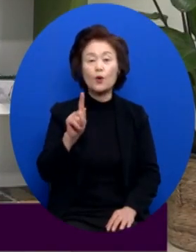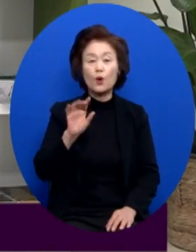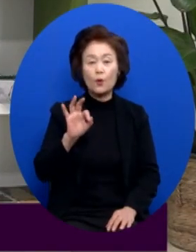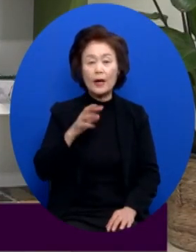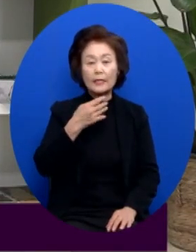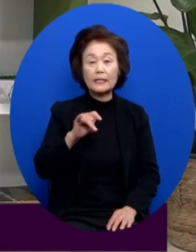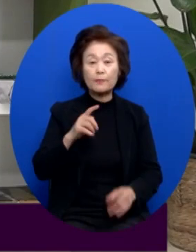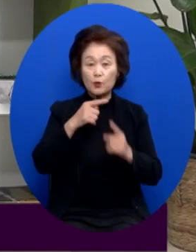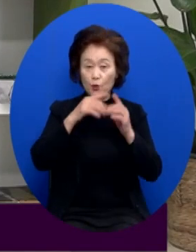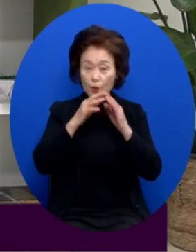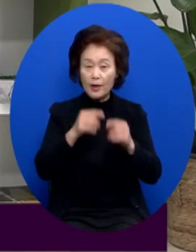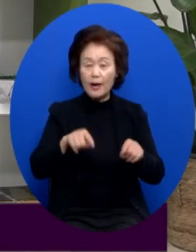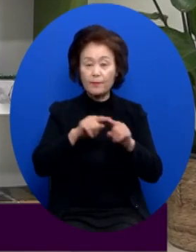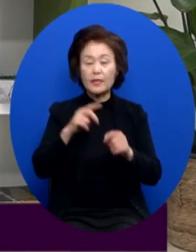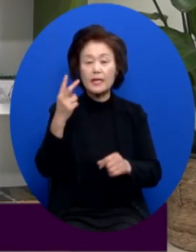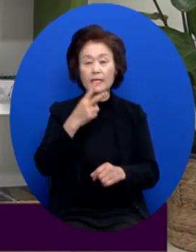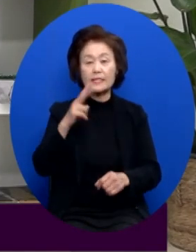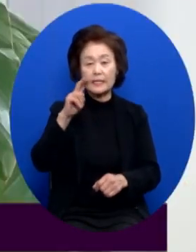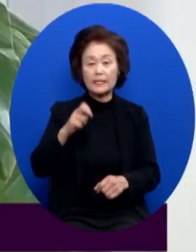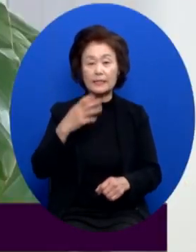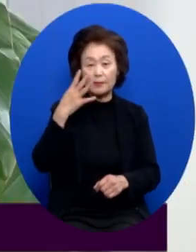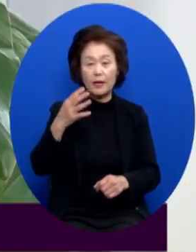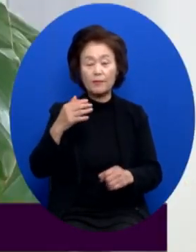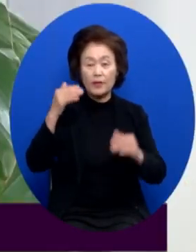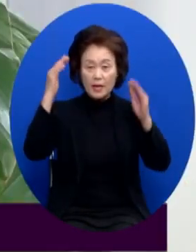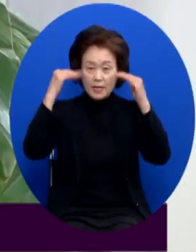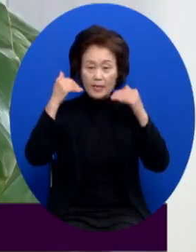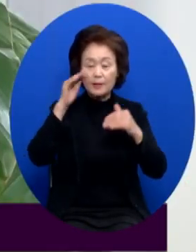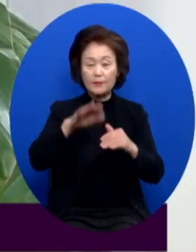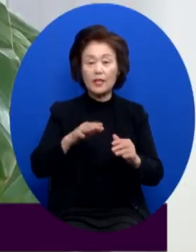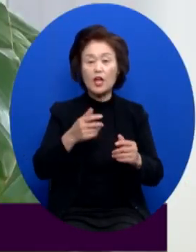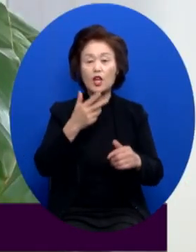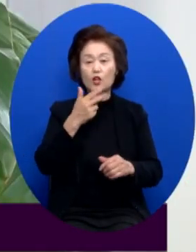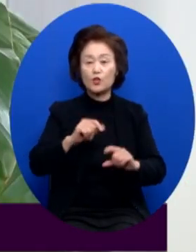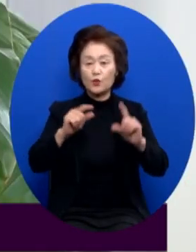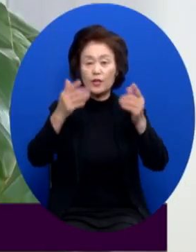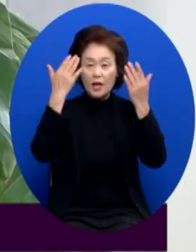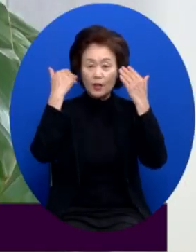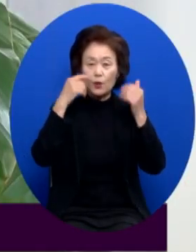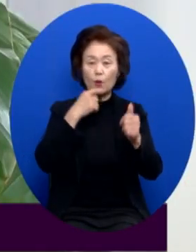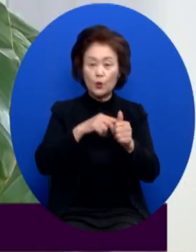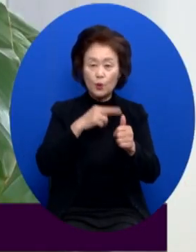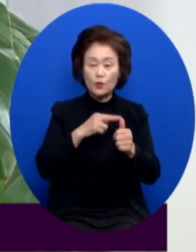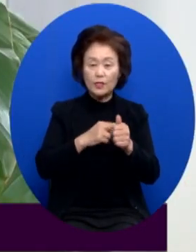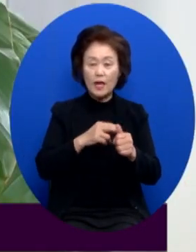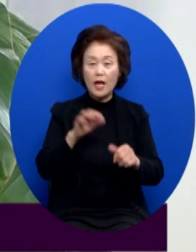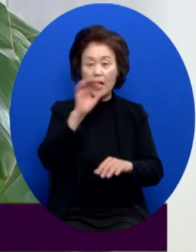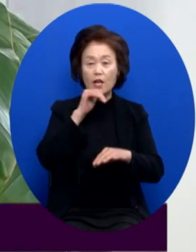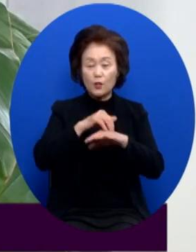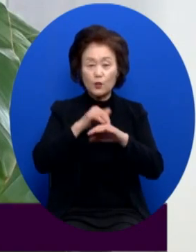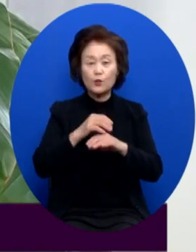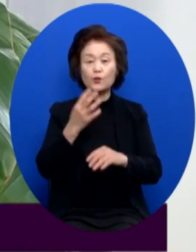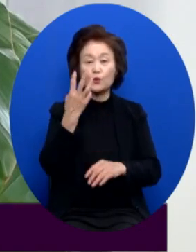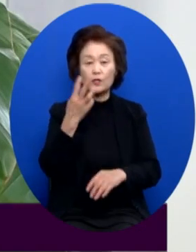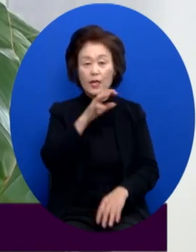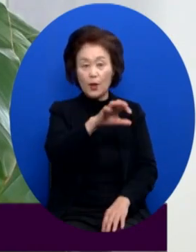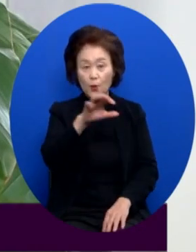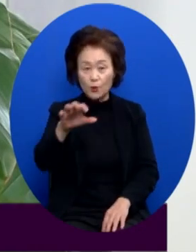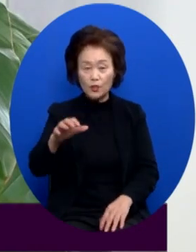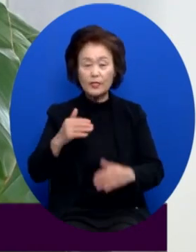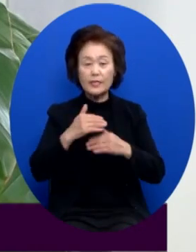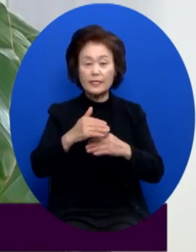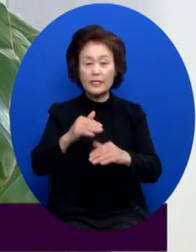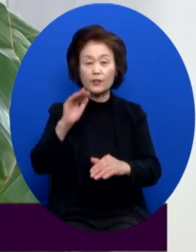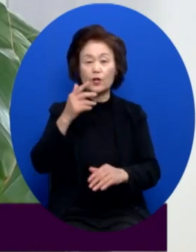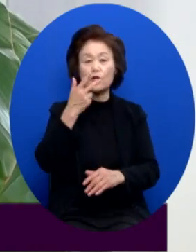is excited to partner with Kwanling Church to hold 3 regional